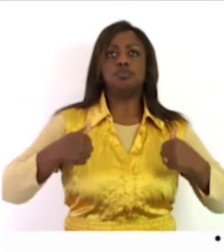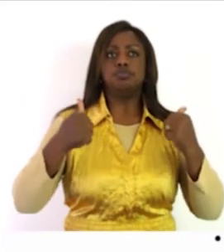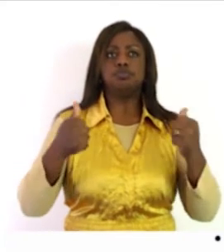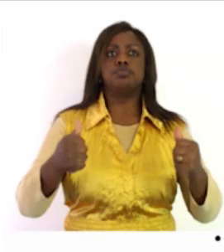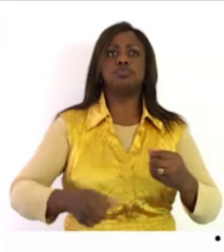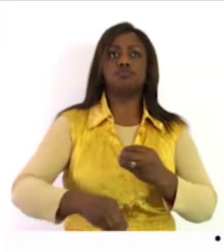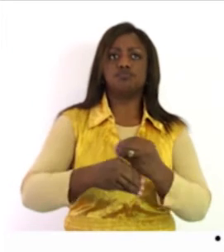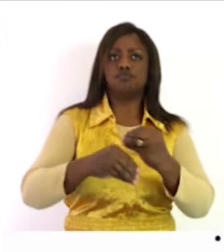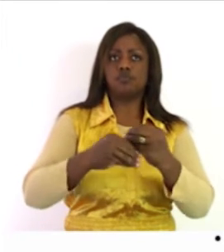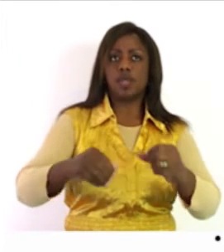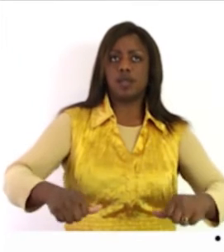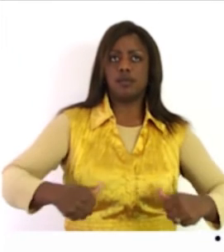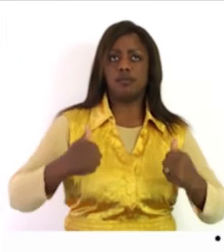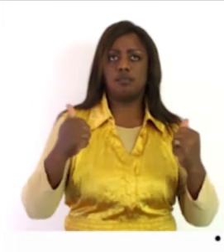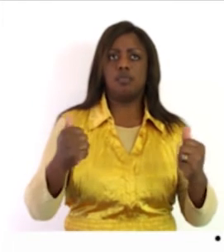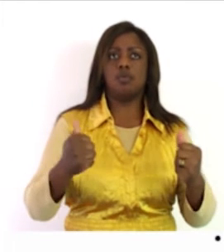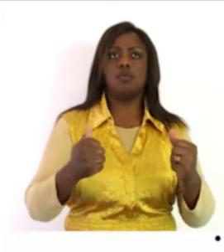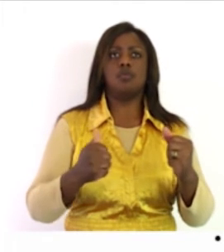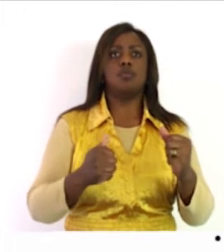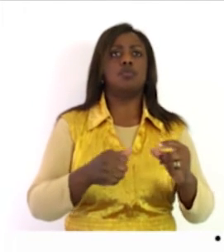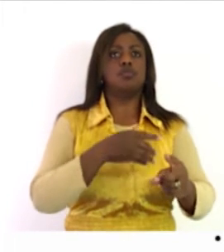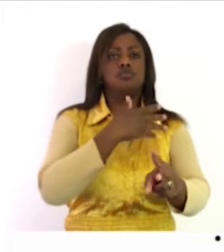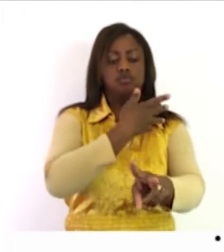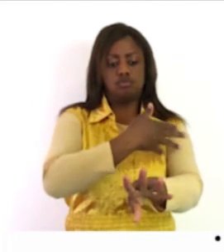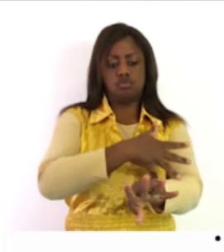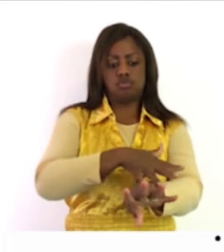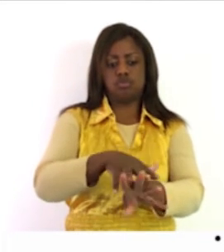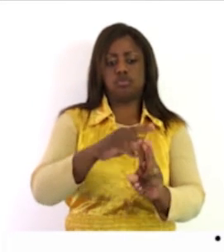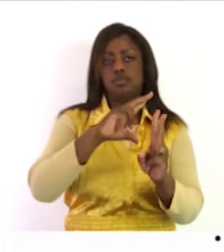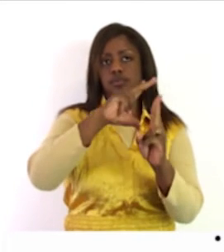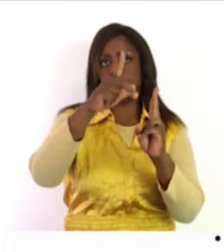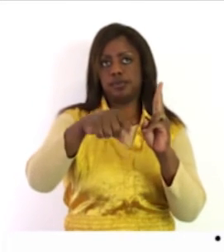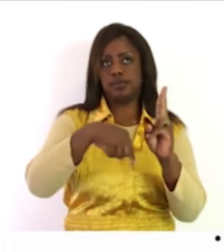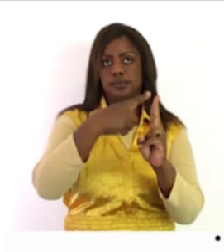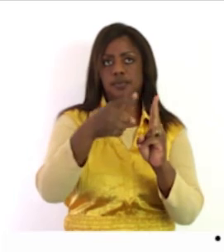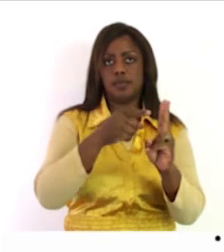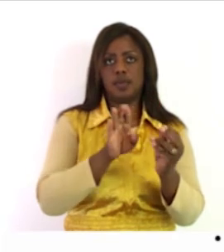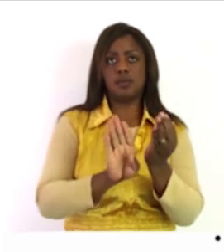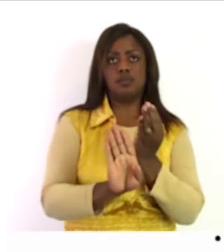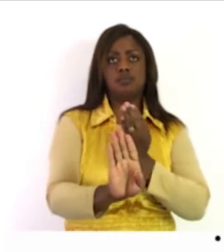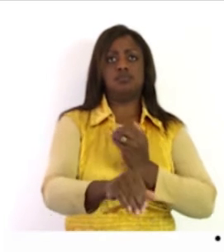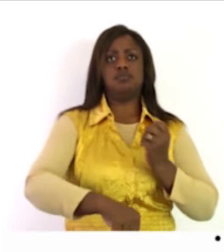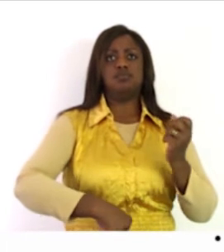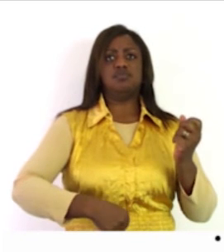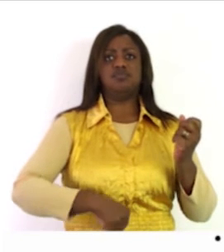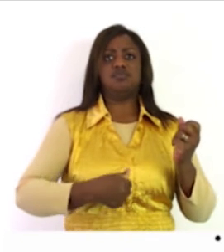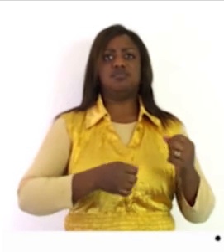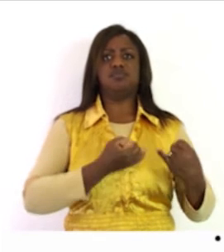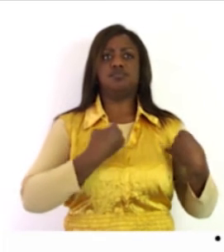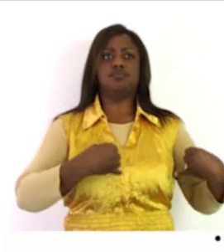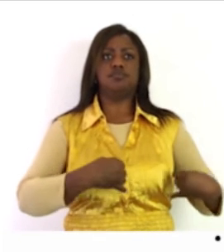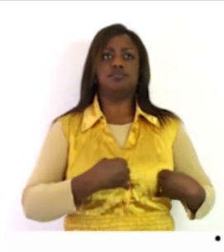rest contribute to health in terms of blood circulation, prevention of heart diseases, muscles,